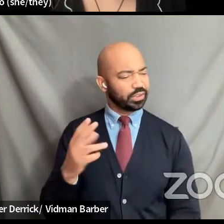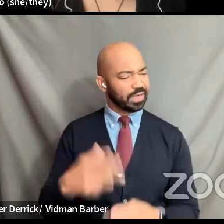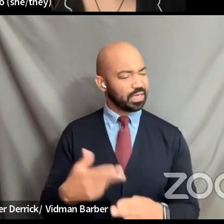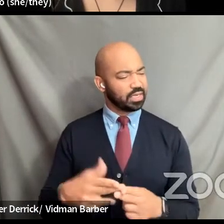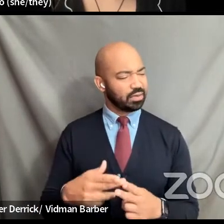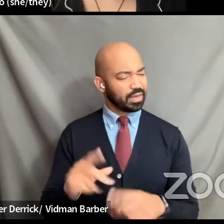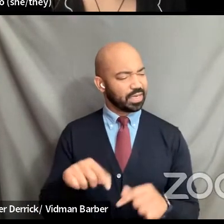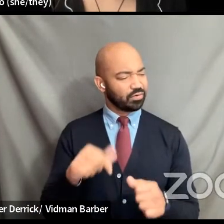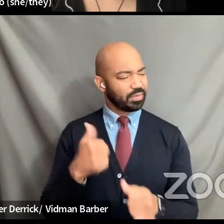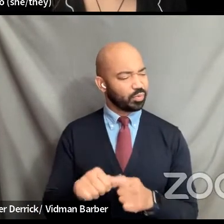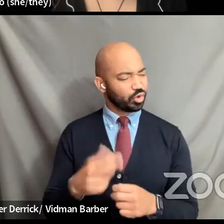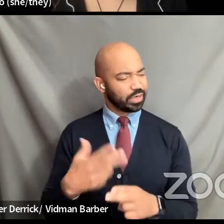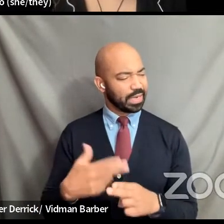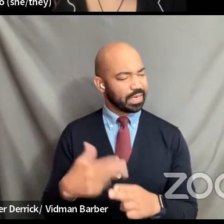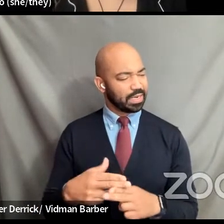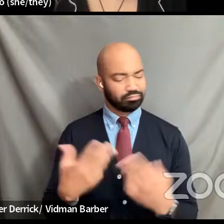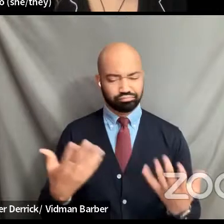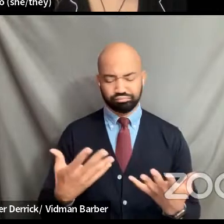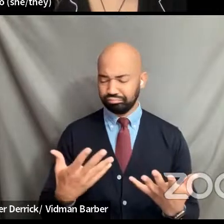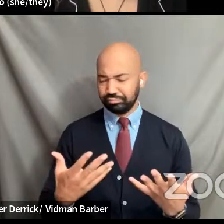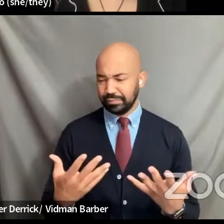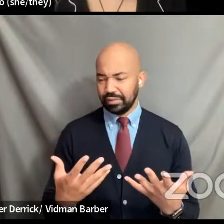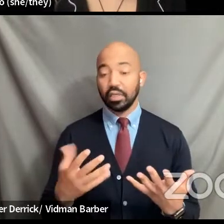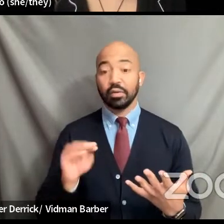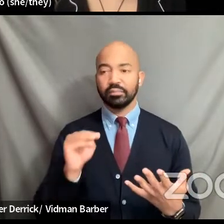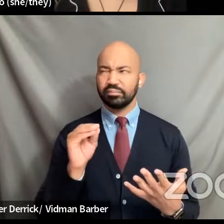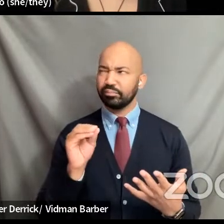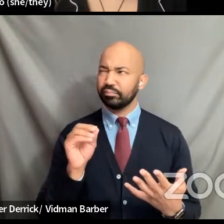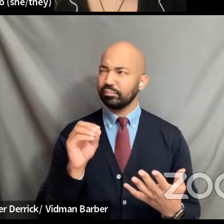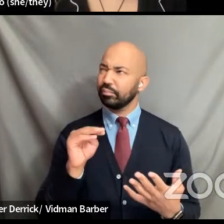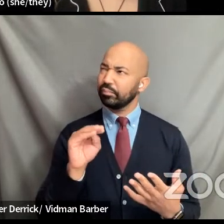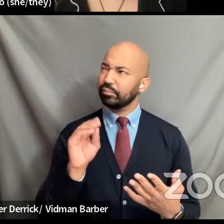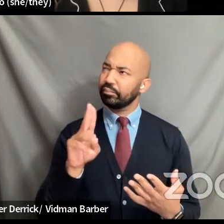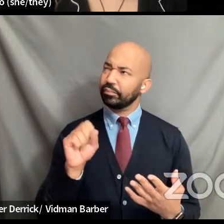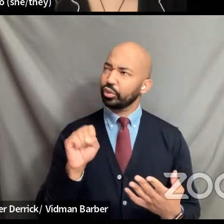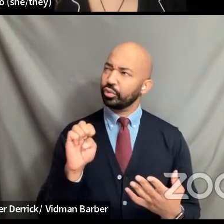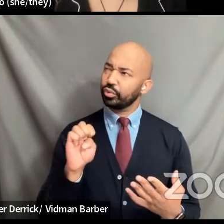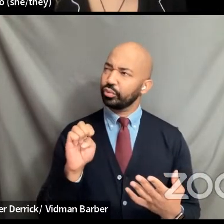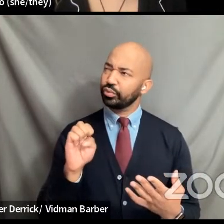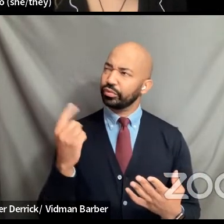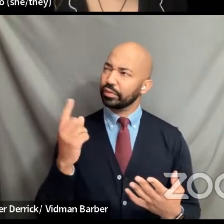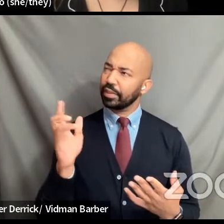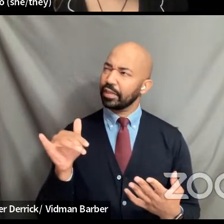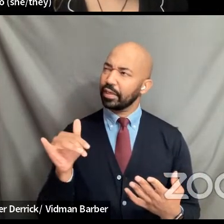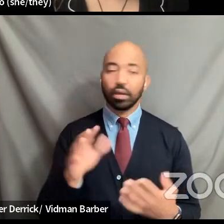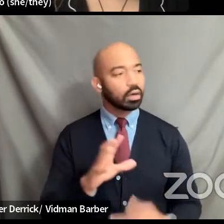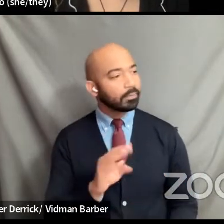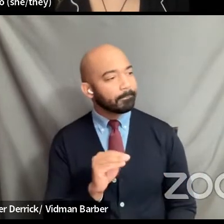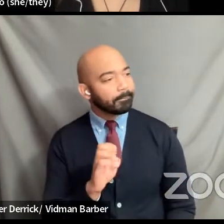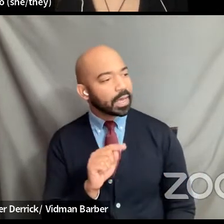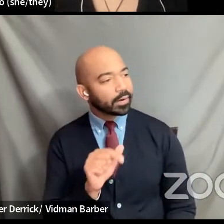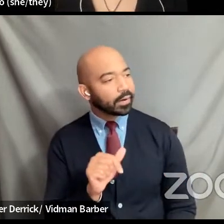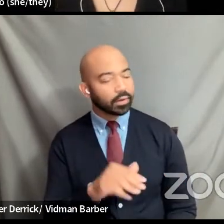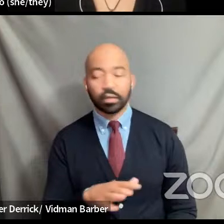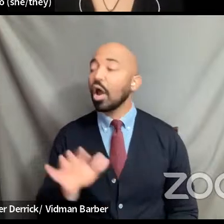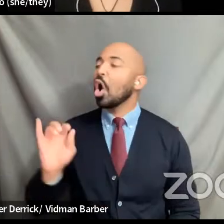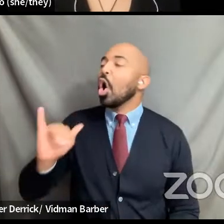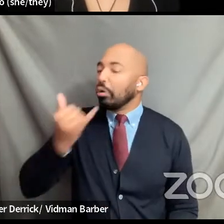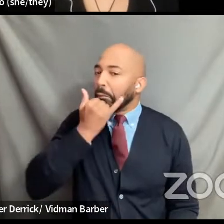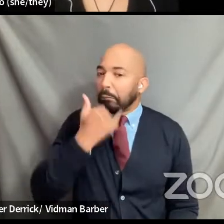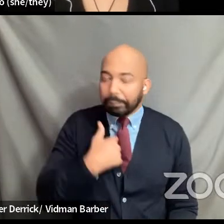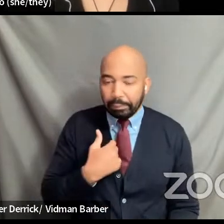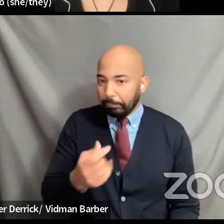Facebook, but she works in HR for them. Oh, oops, Meta. Oh, I was completely off.